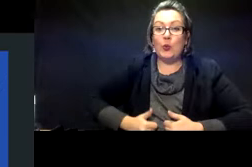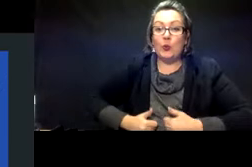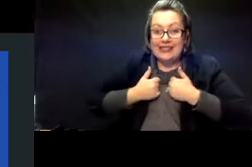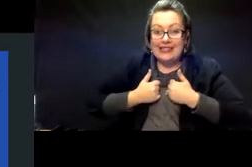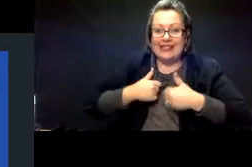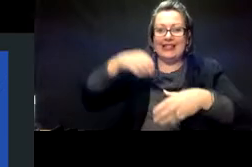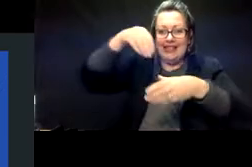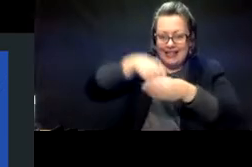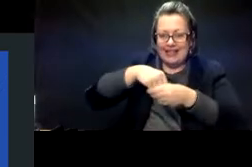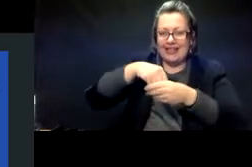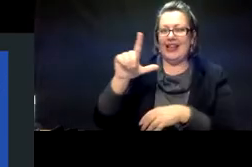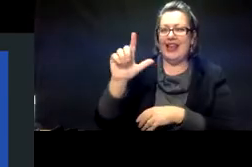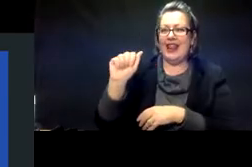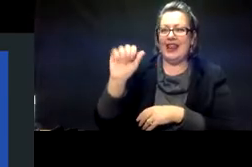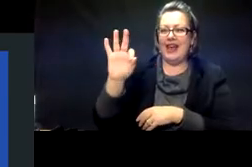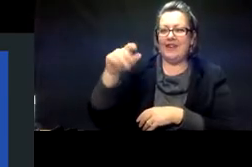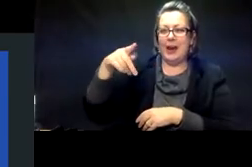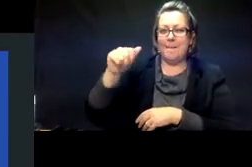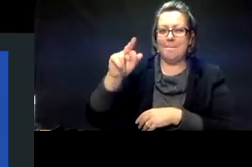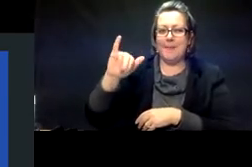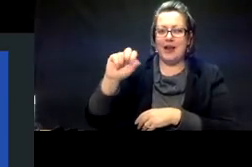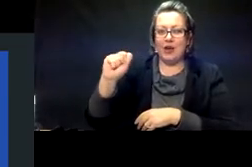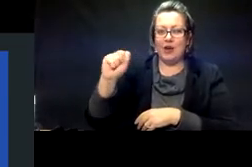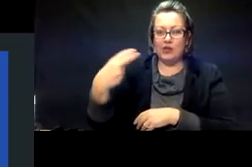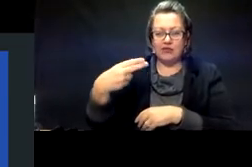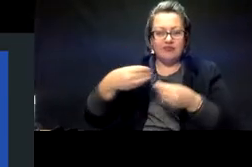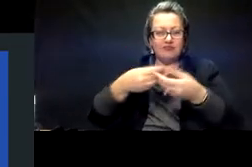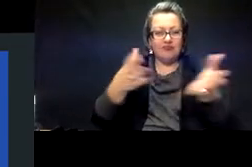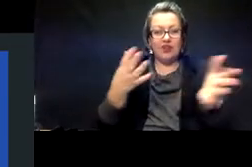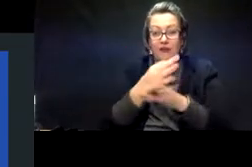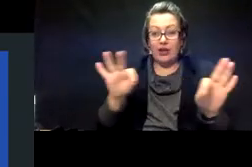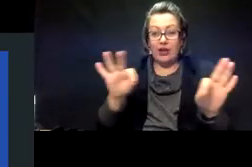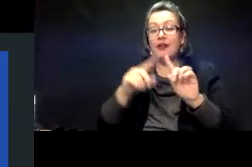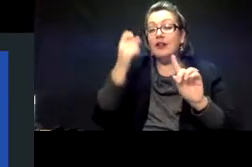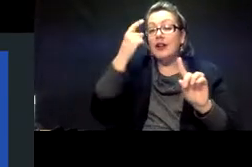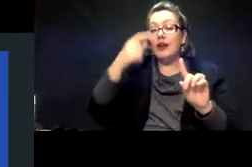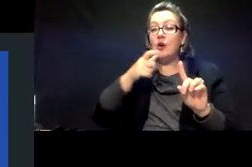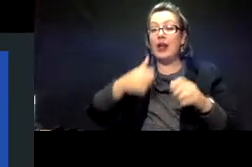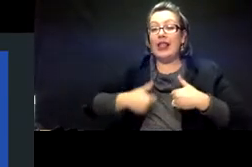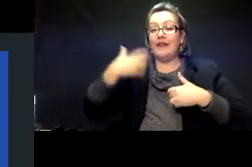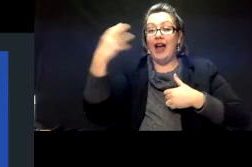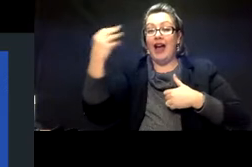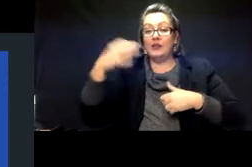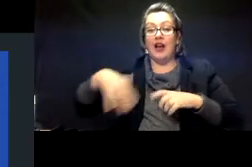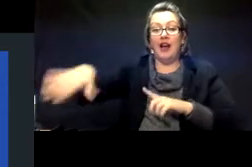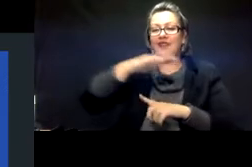And so they were able to give out these devices to people who lived in Lafayette Parish for